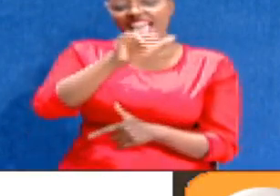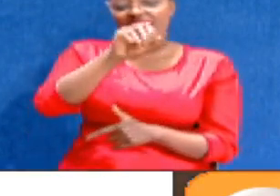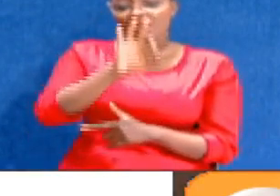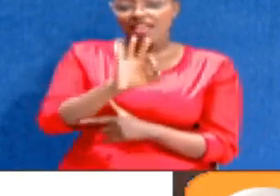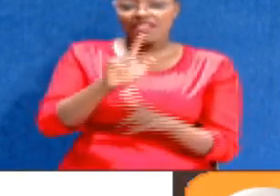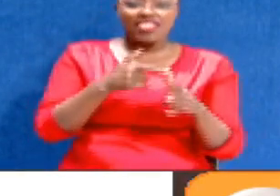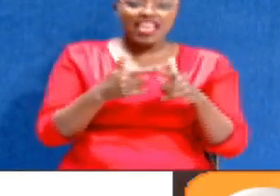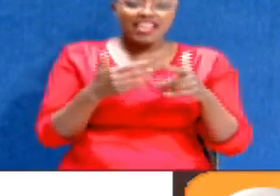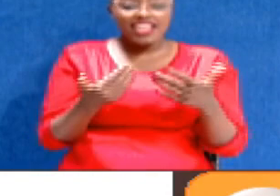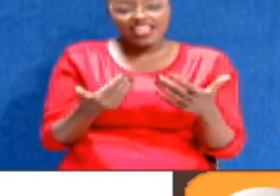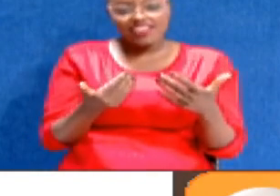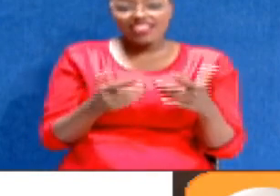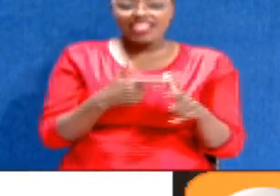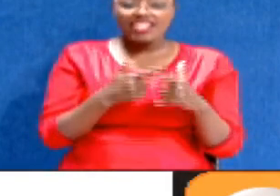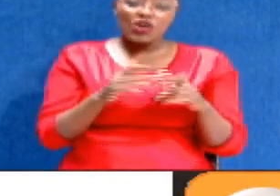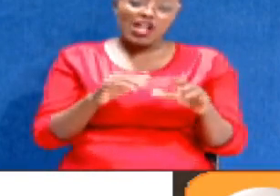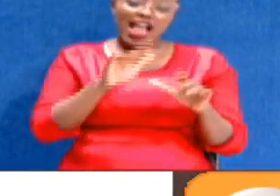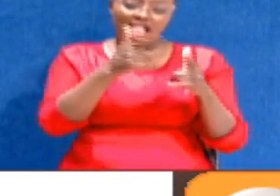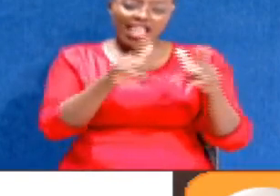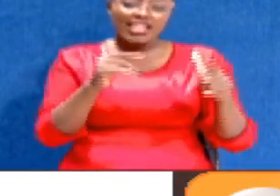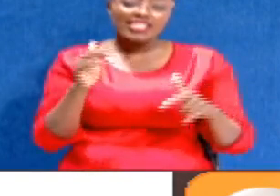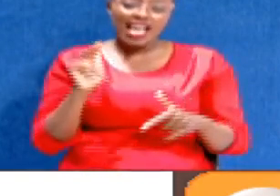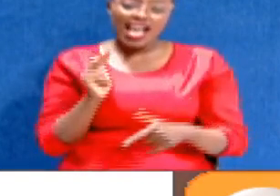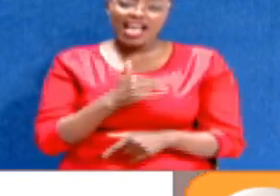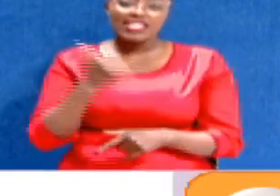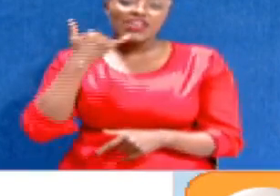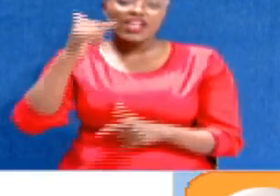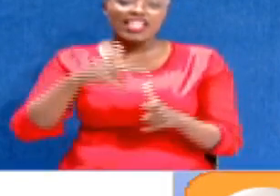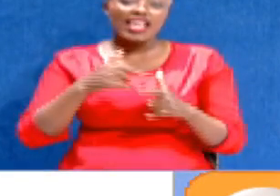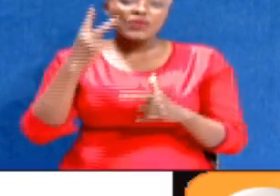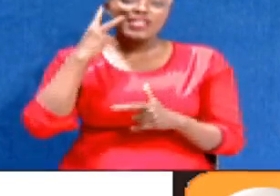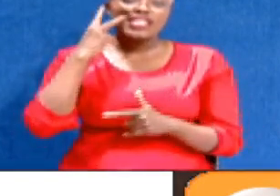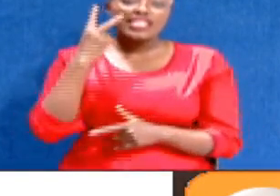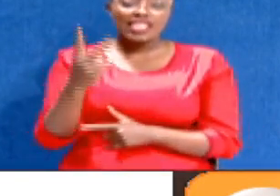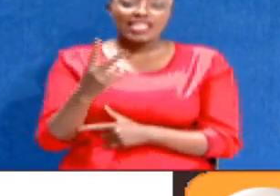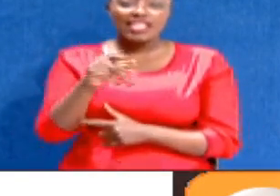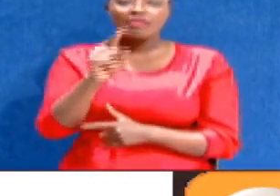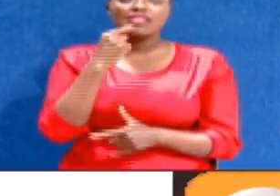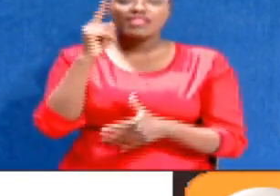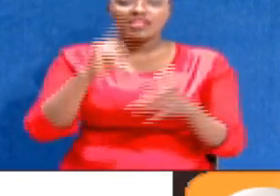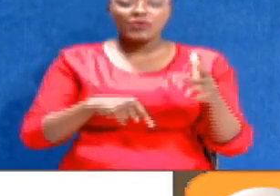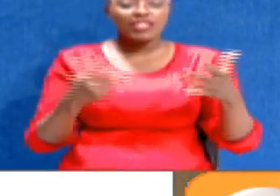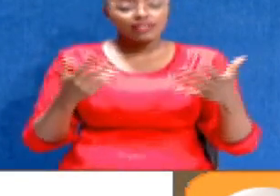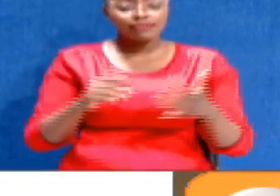IMF and let's give them a call and let's see what they say.